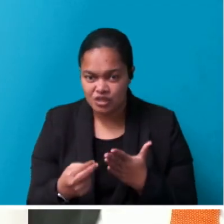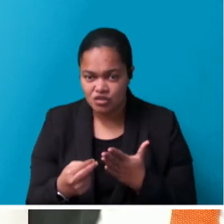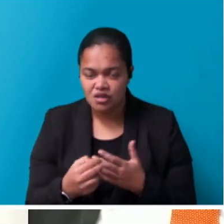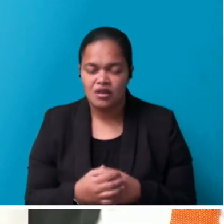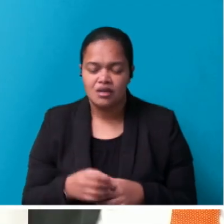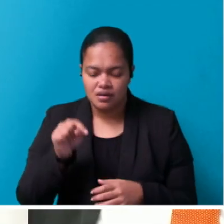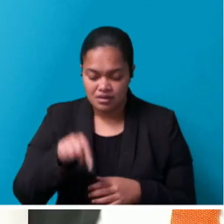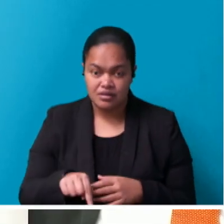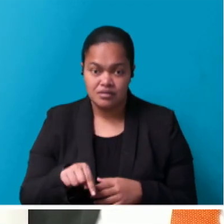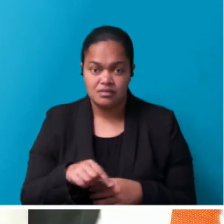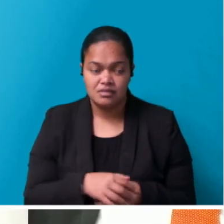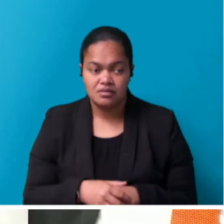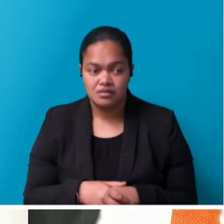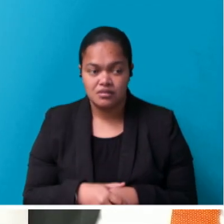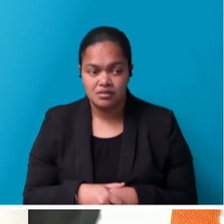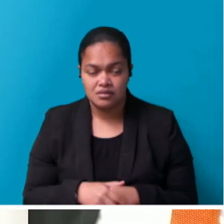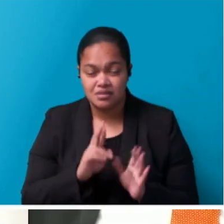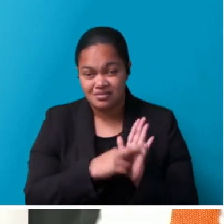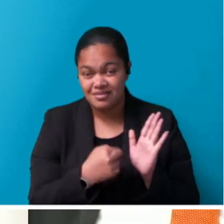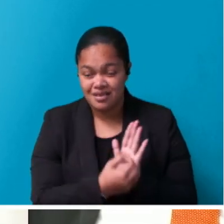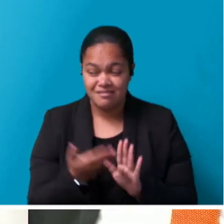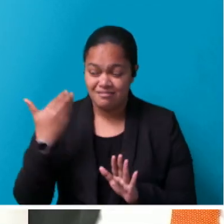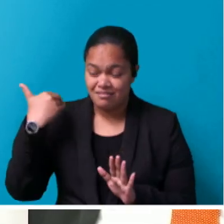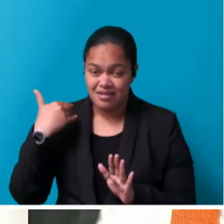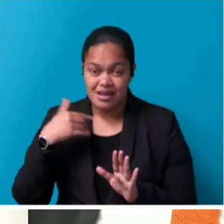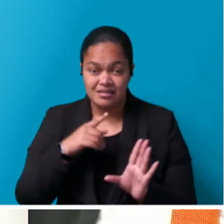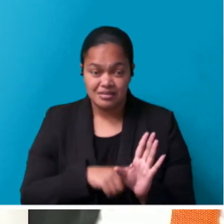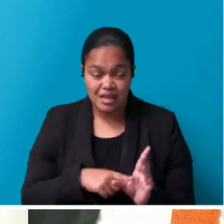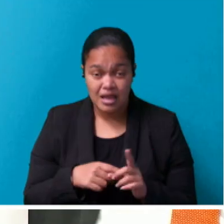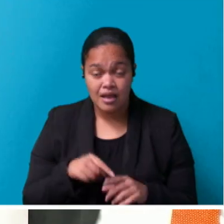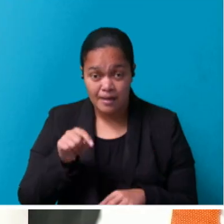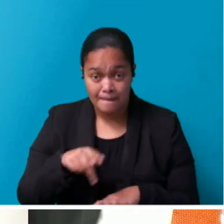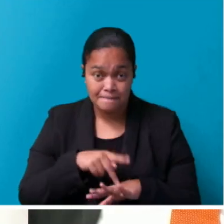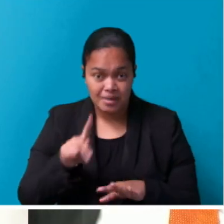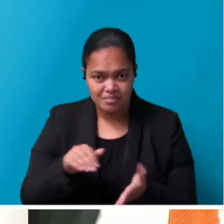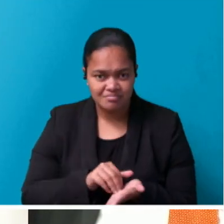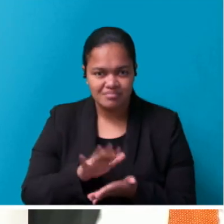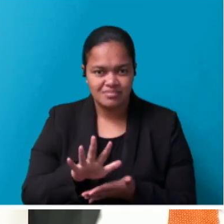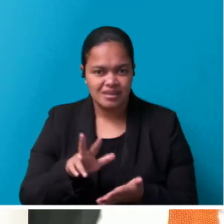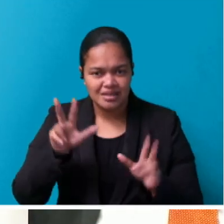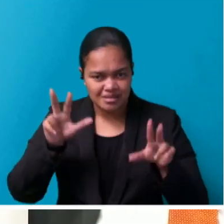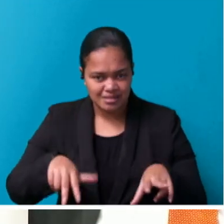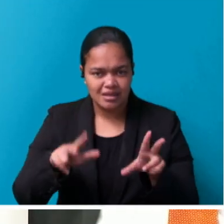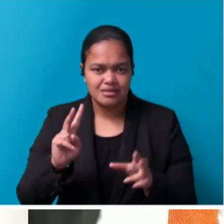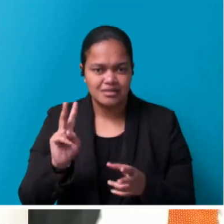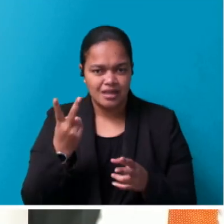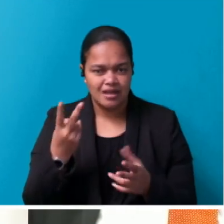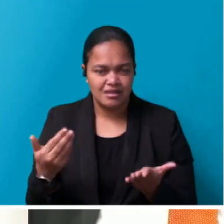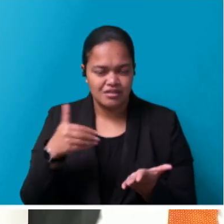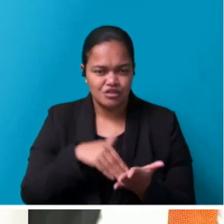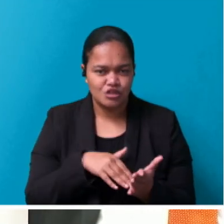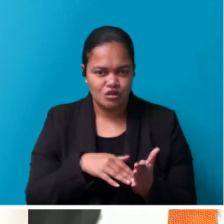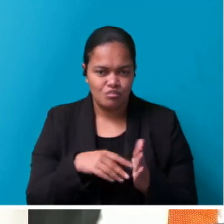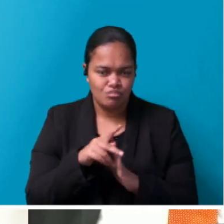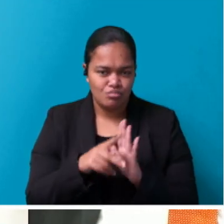earlier last year, the Cabinet has endorsed the signing of the second additional protocol to the